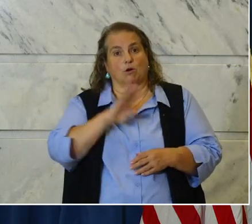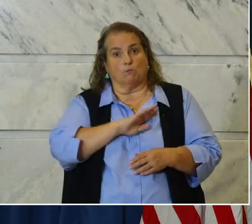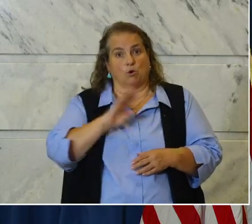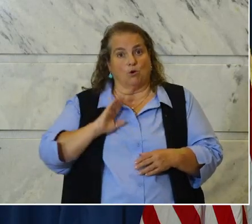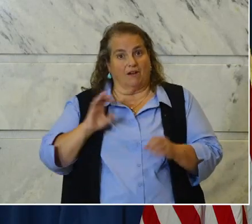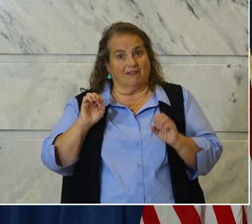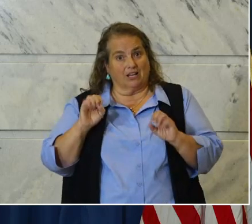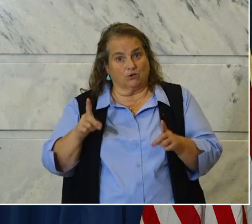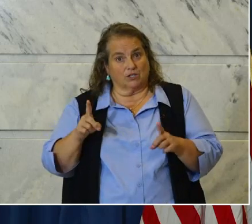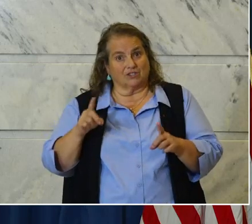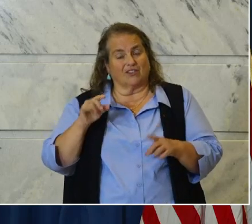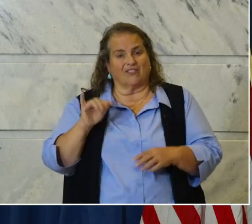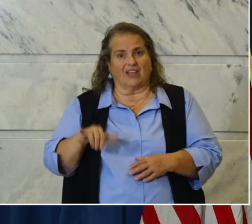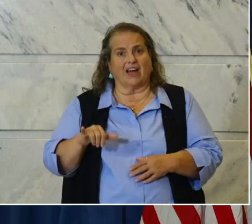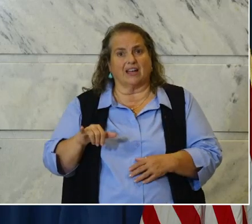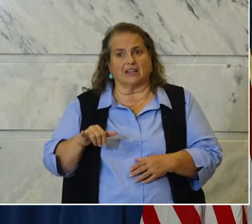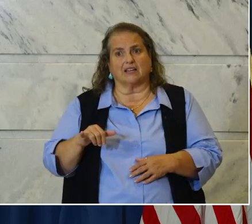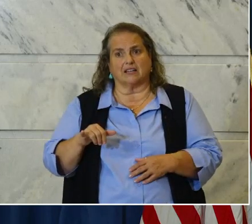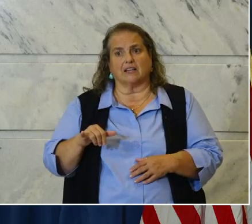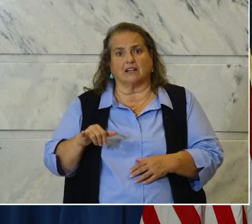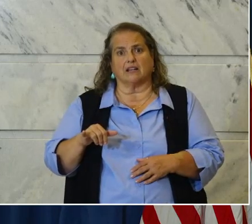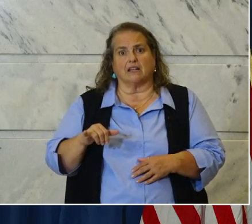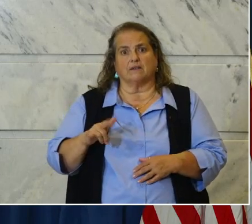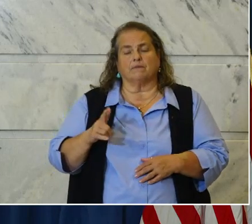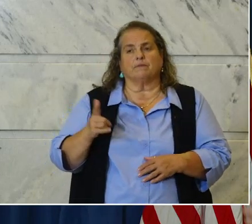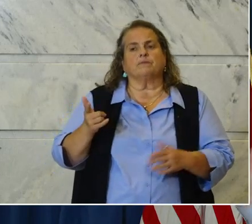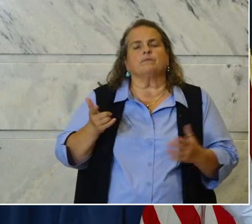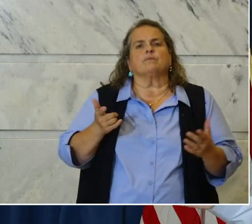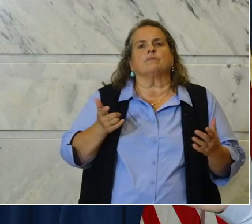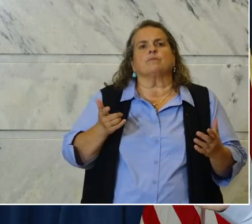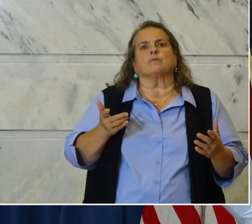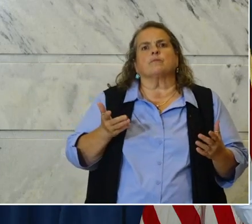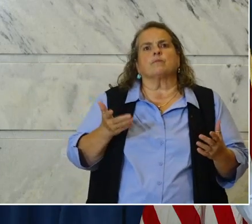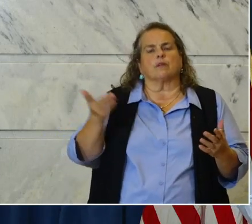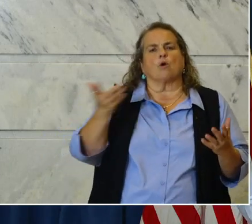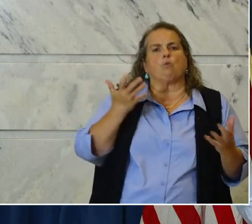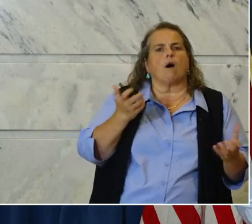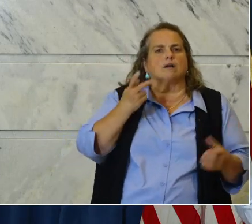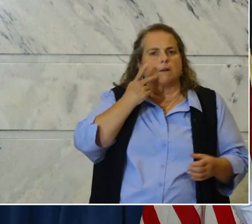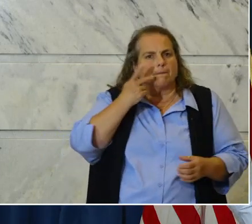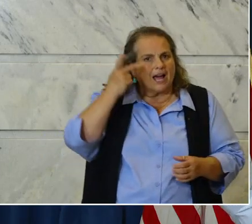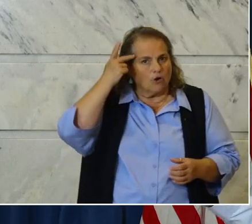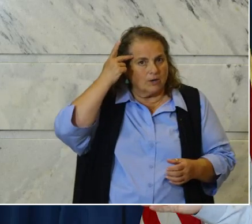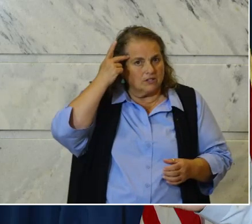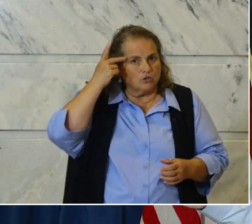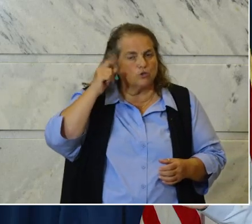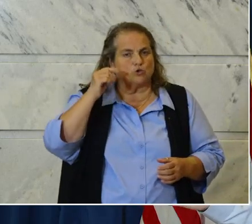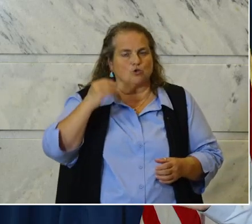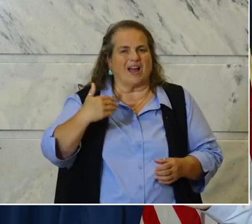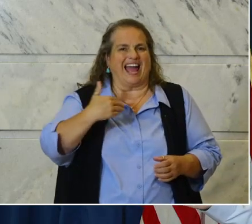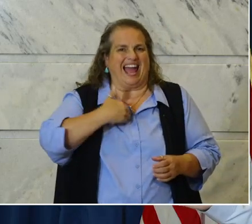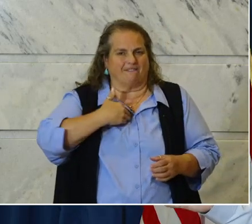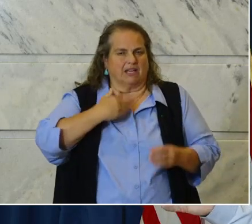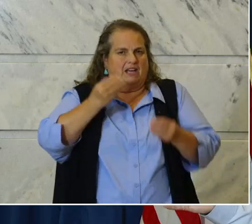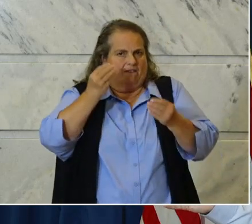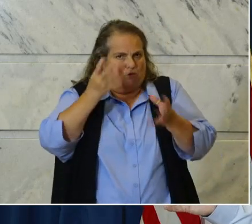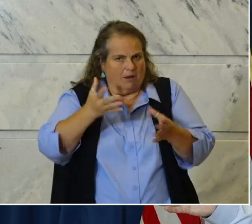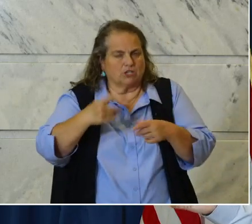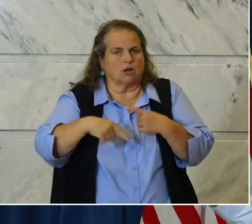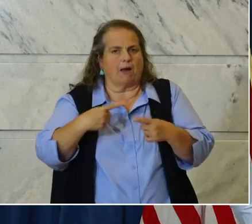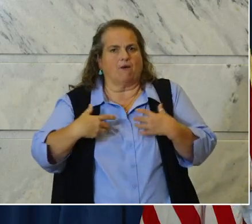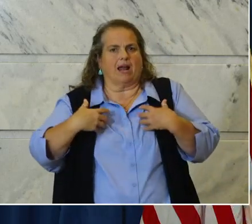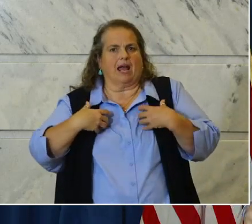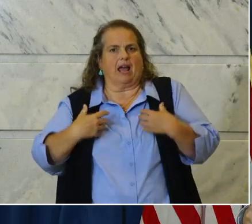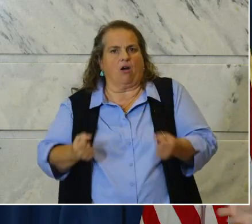that are at least want parents to have information about health